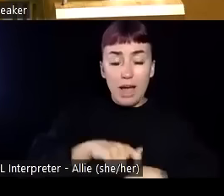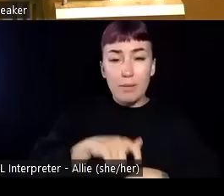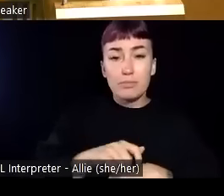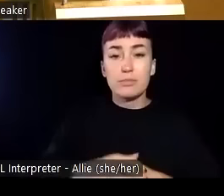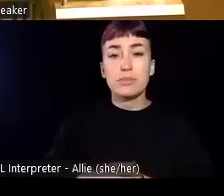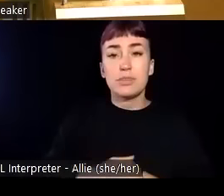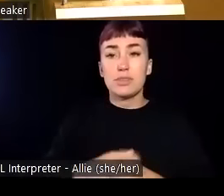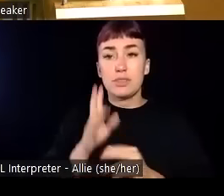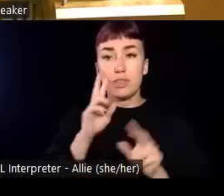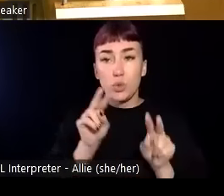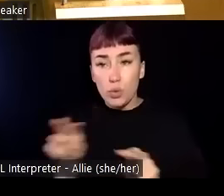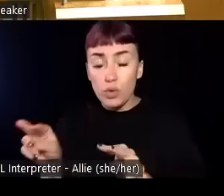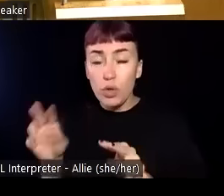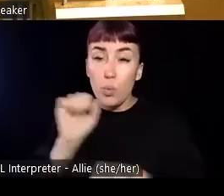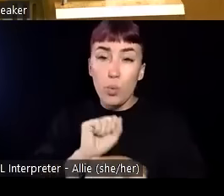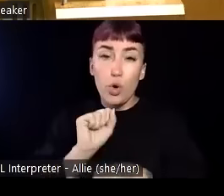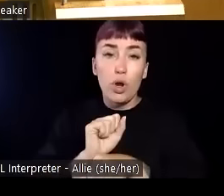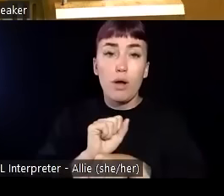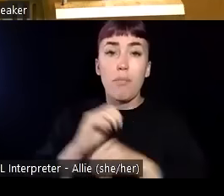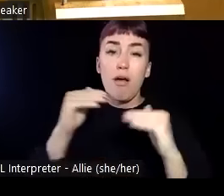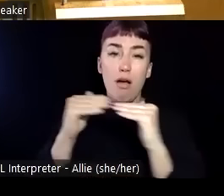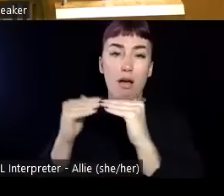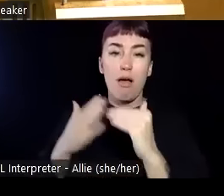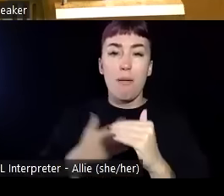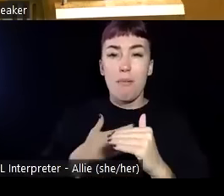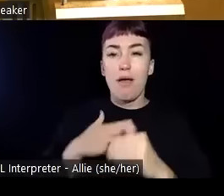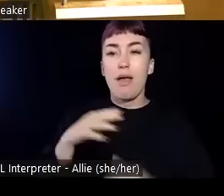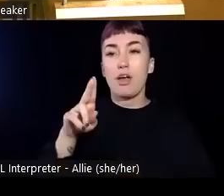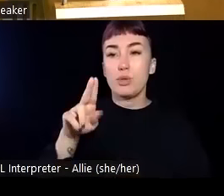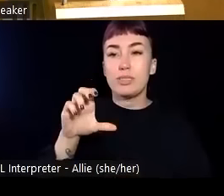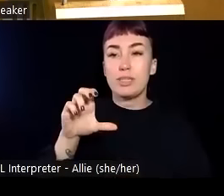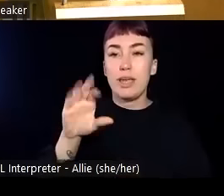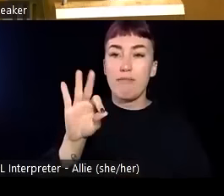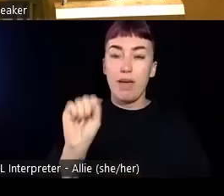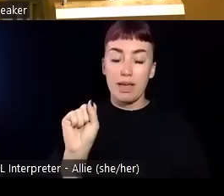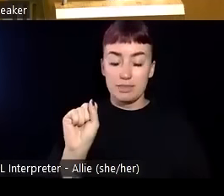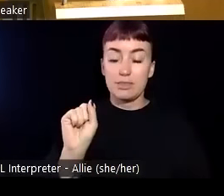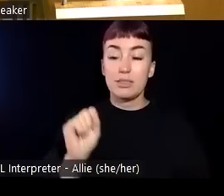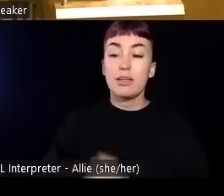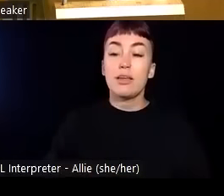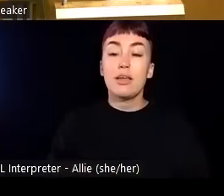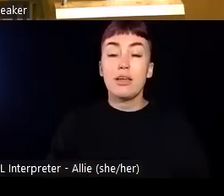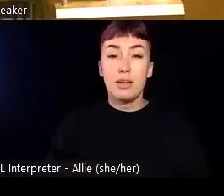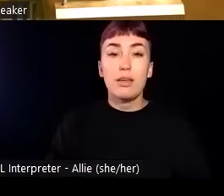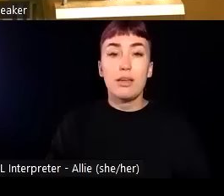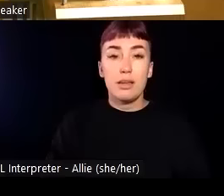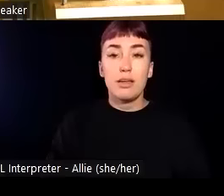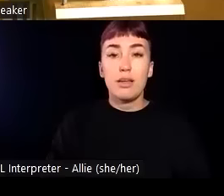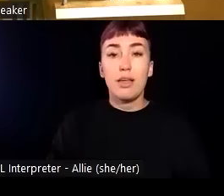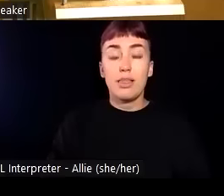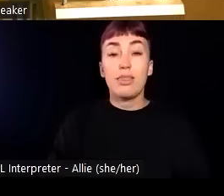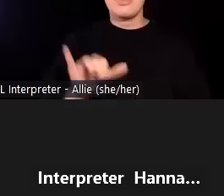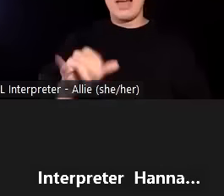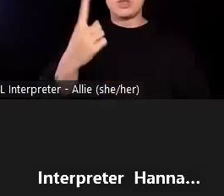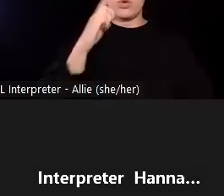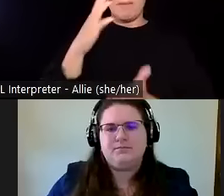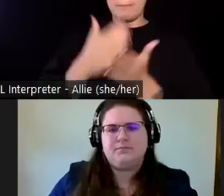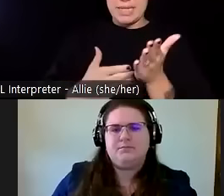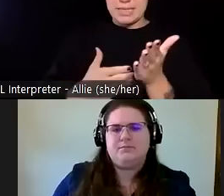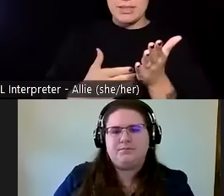at. And this is work done by a colleague of mine at UCSF. And so that's one piece of